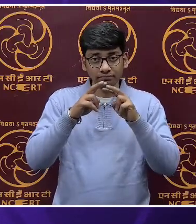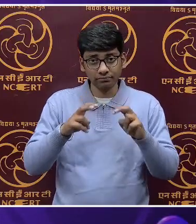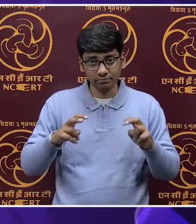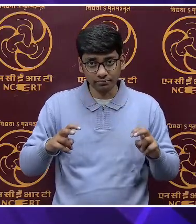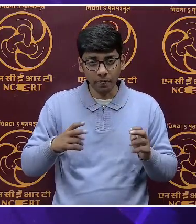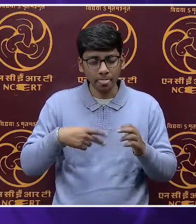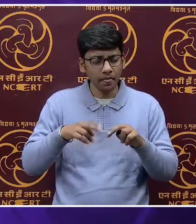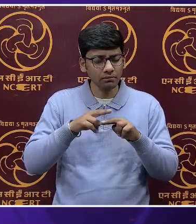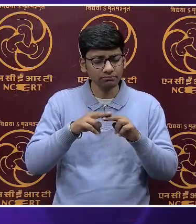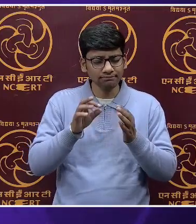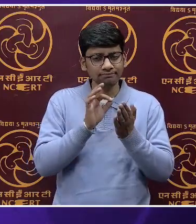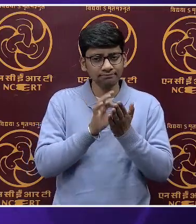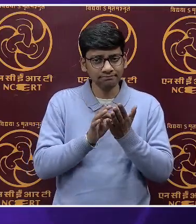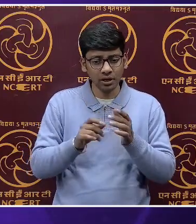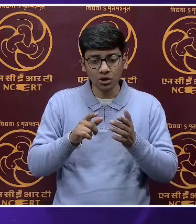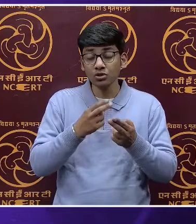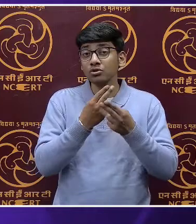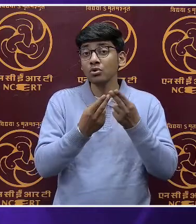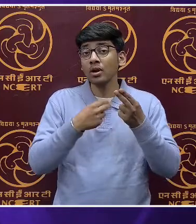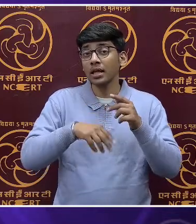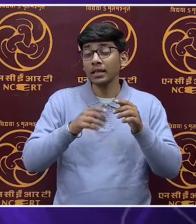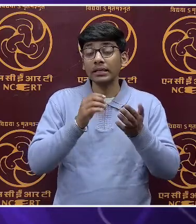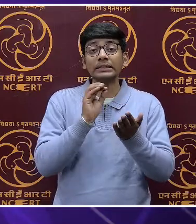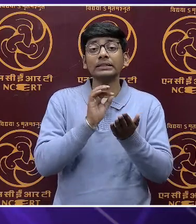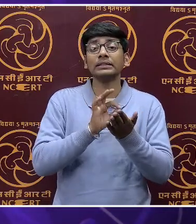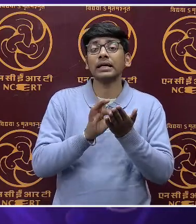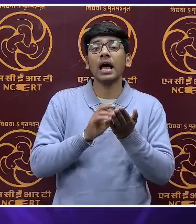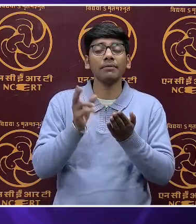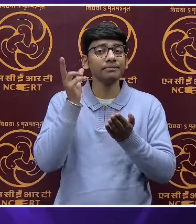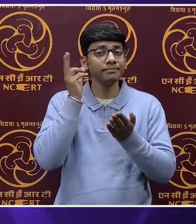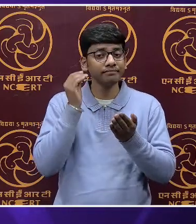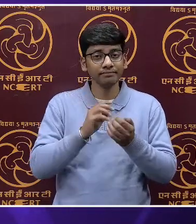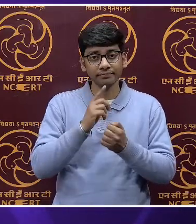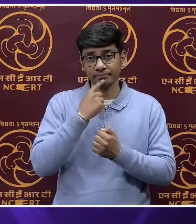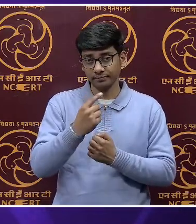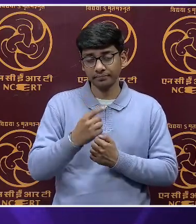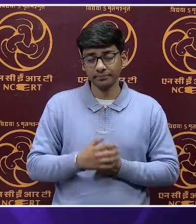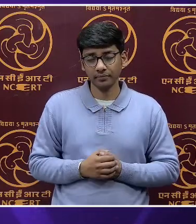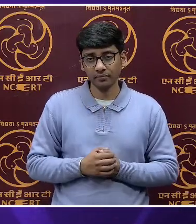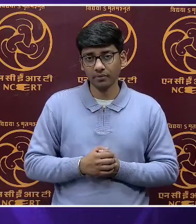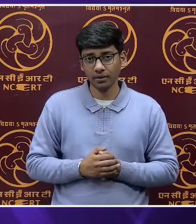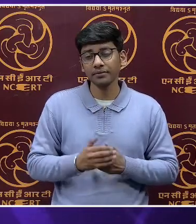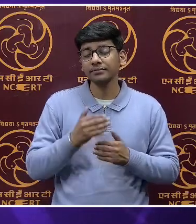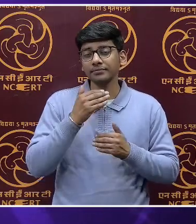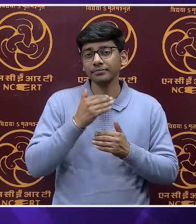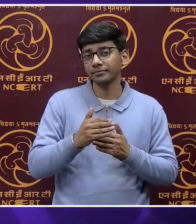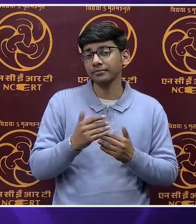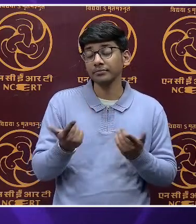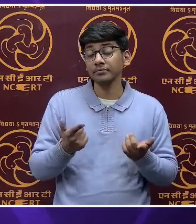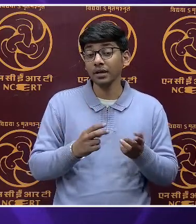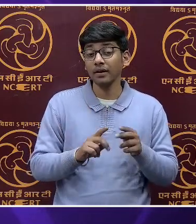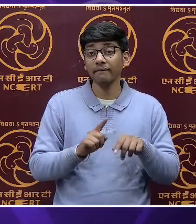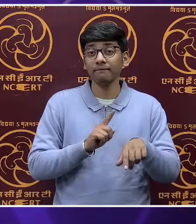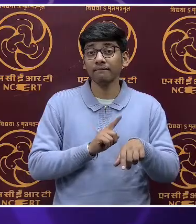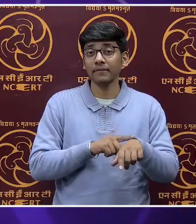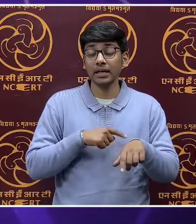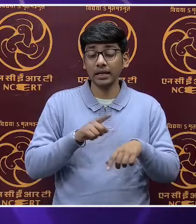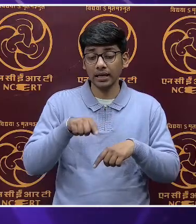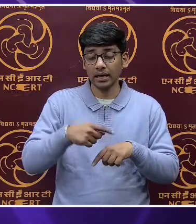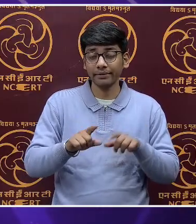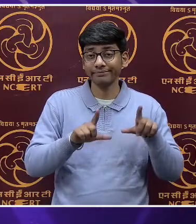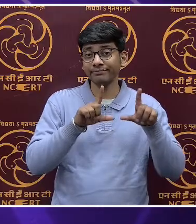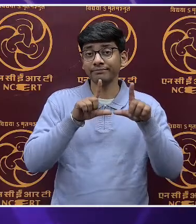of the literal story that we are going to listen now. Right. Right. So let's move on and see what's there in the next